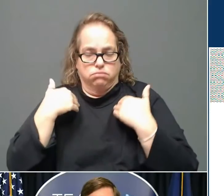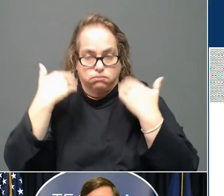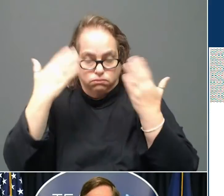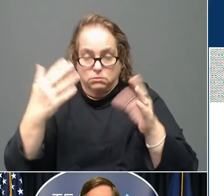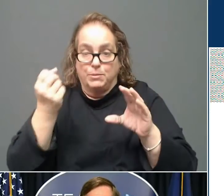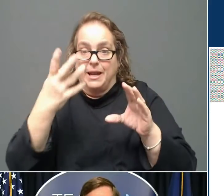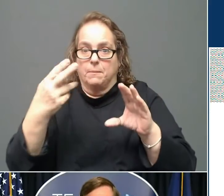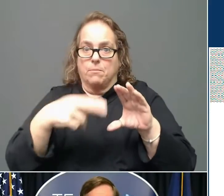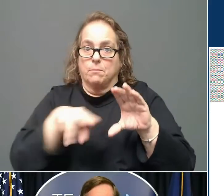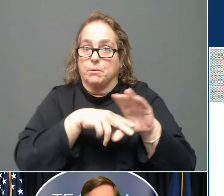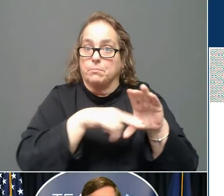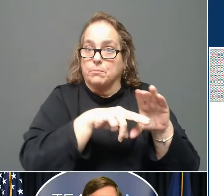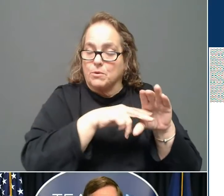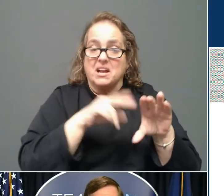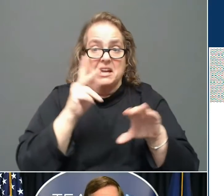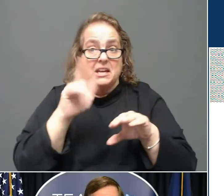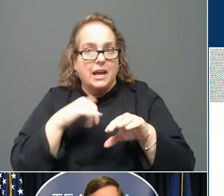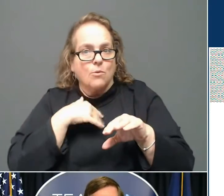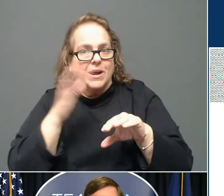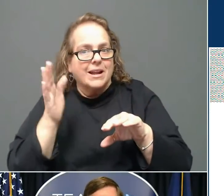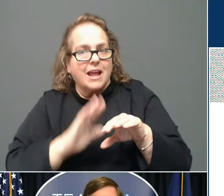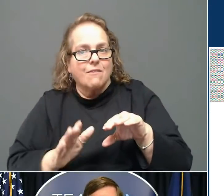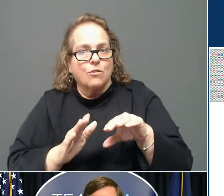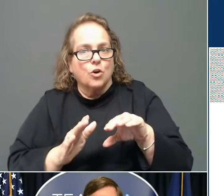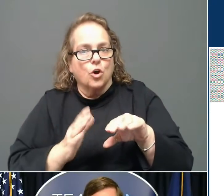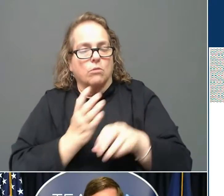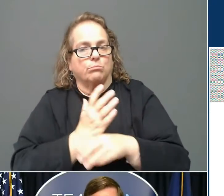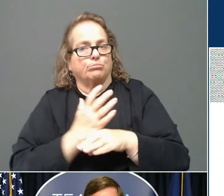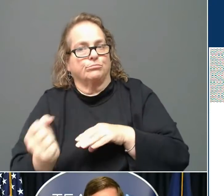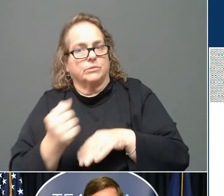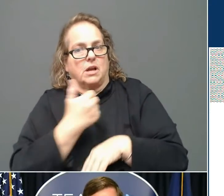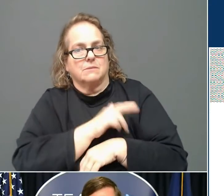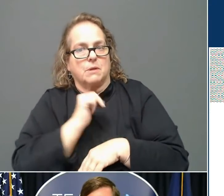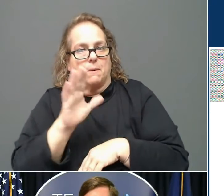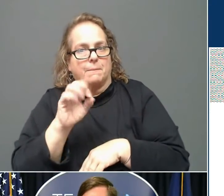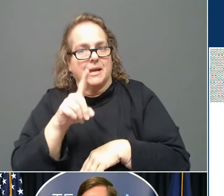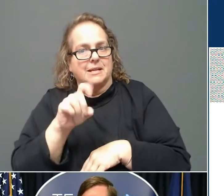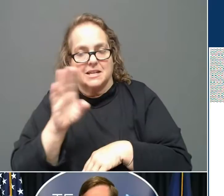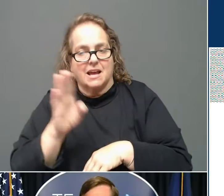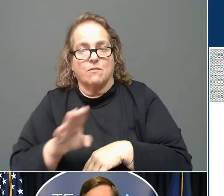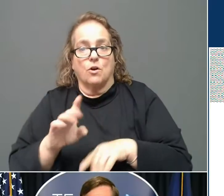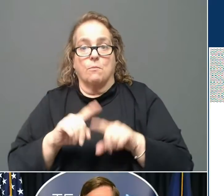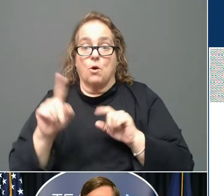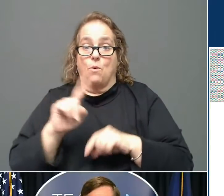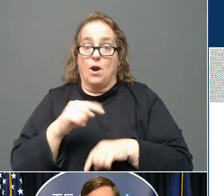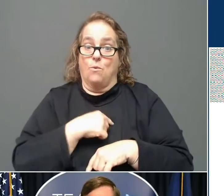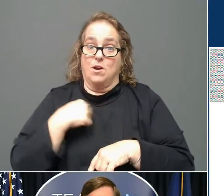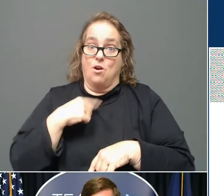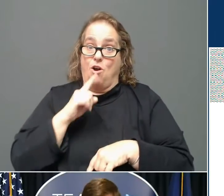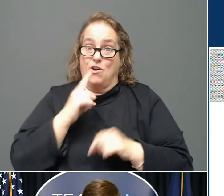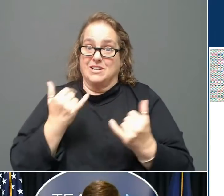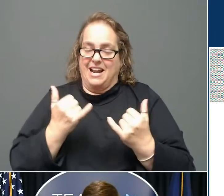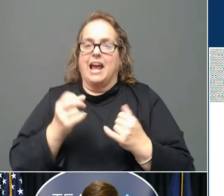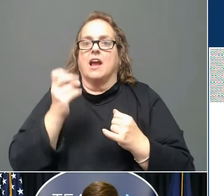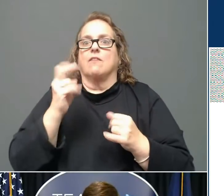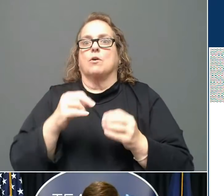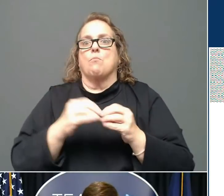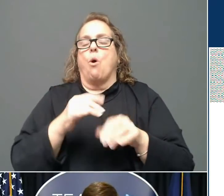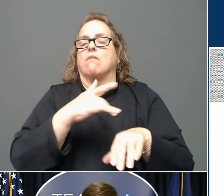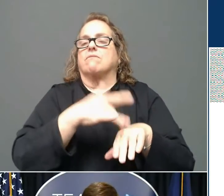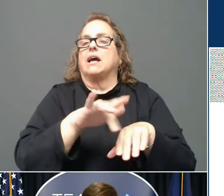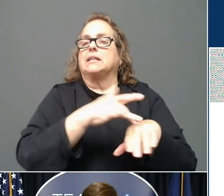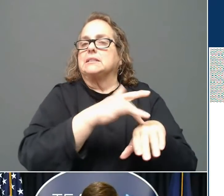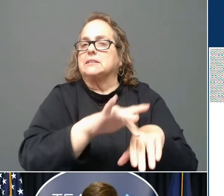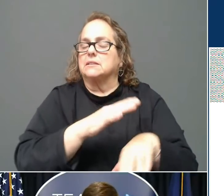point in Kentucky, and where we are today is with sufficient and even significant capacity to help those who are